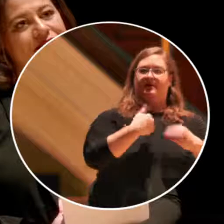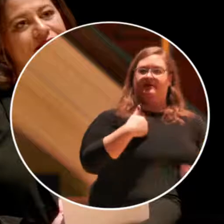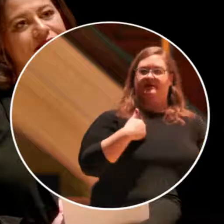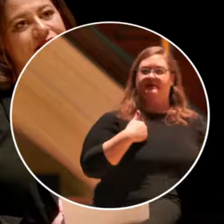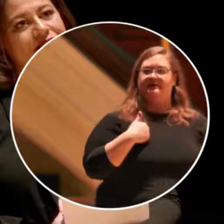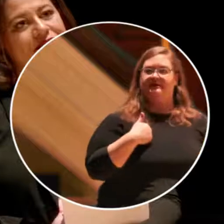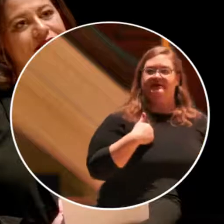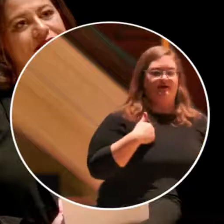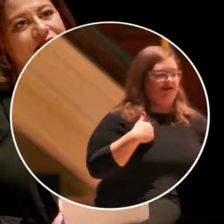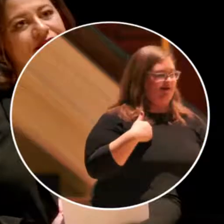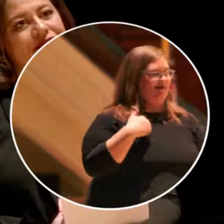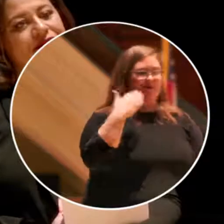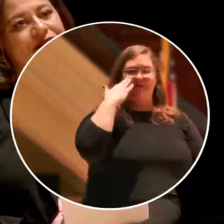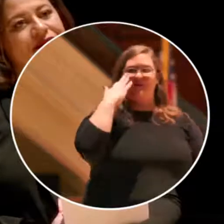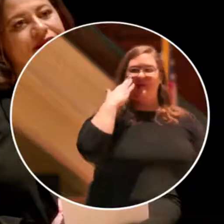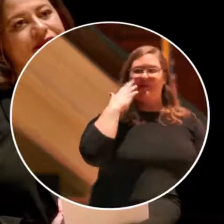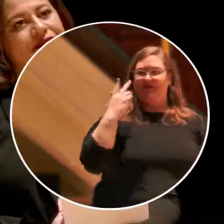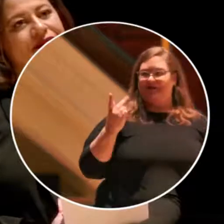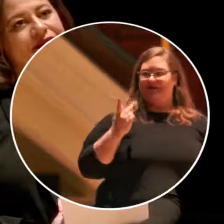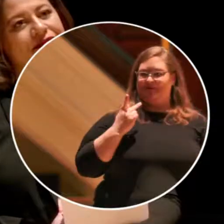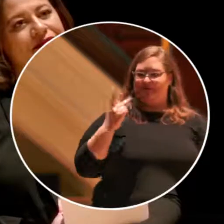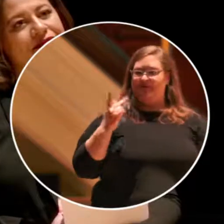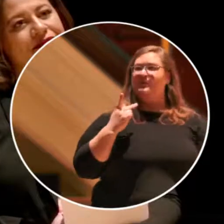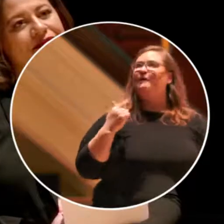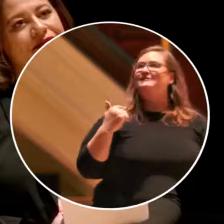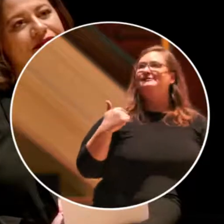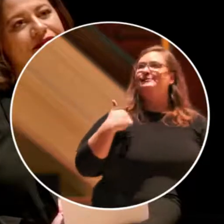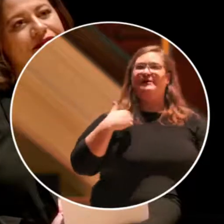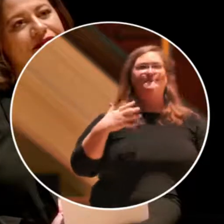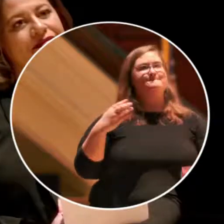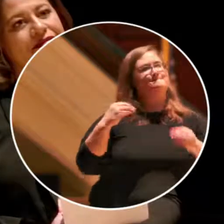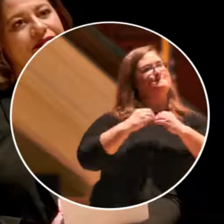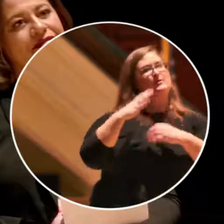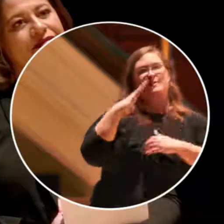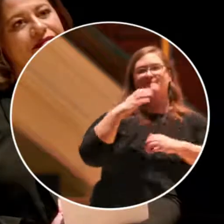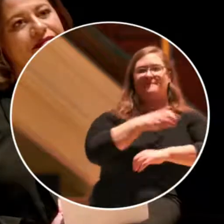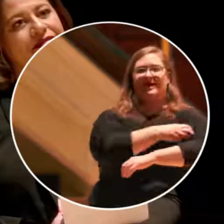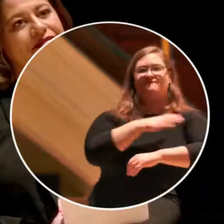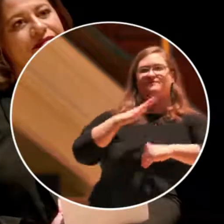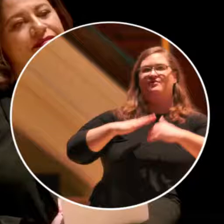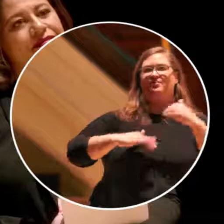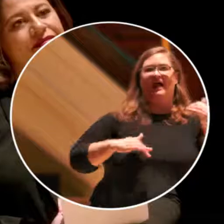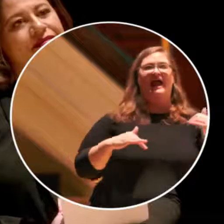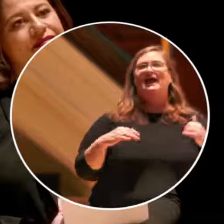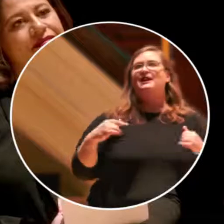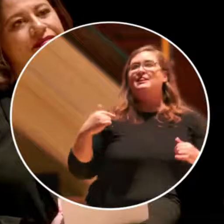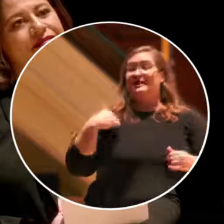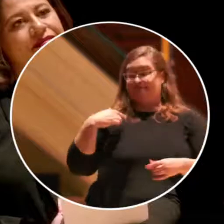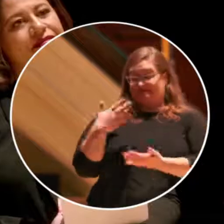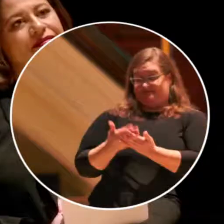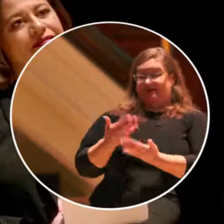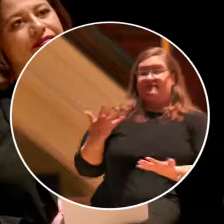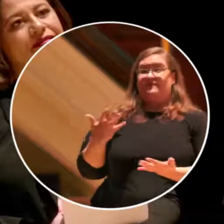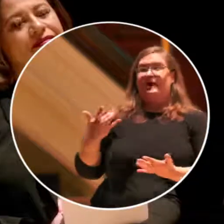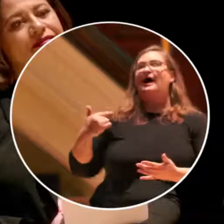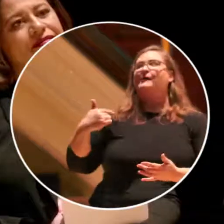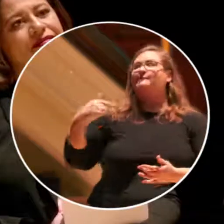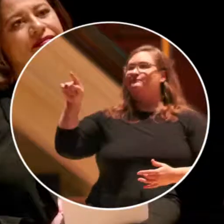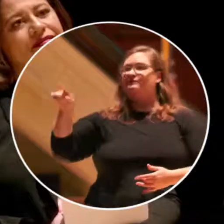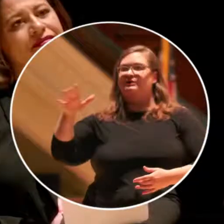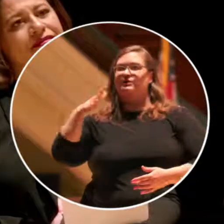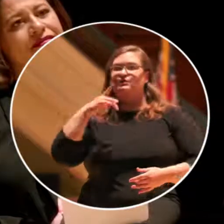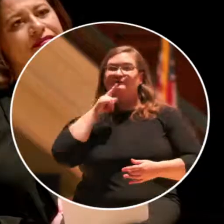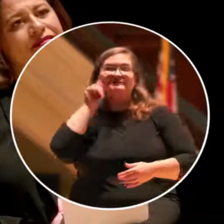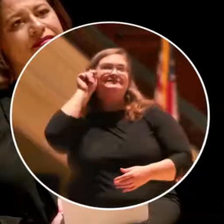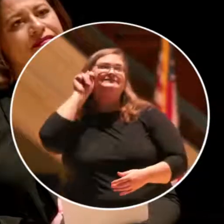That we were both bigger than the teenage pregnancies which conceived us? That in spite of your mom not being able to raise